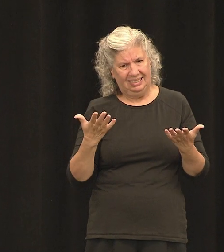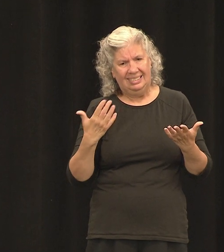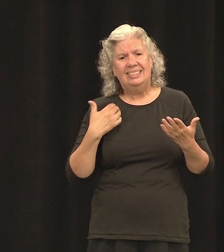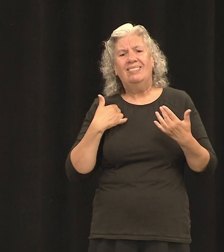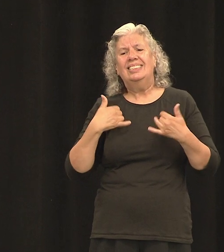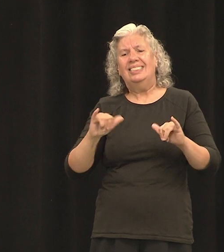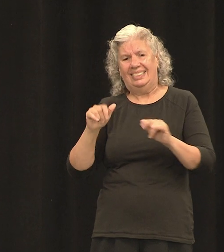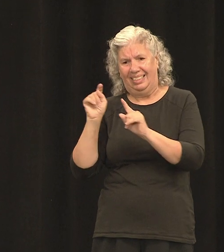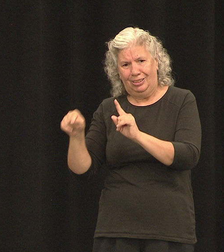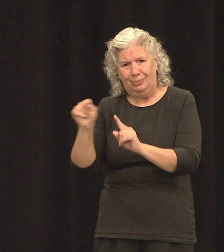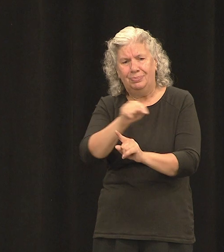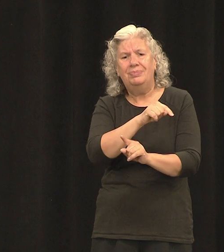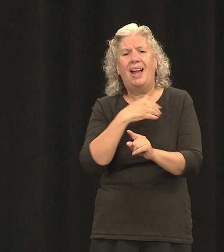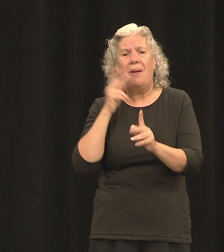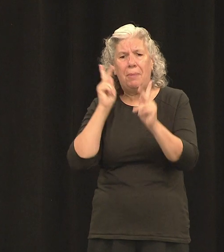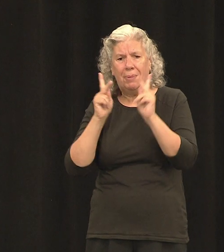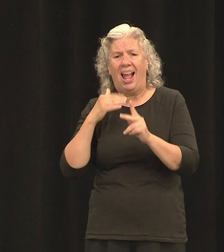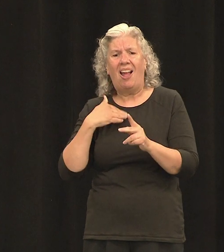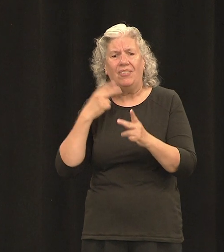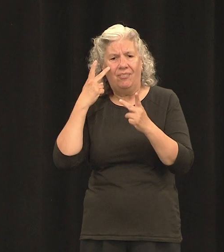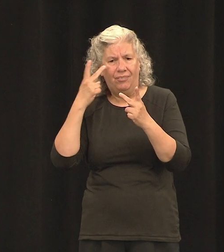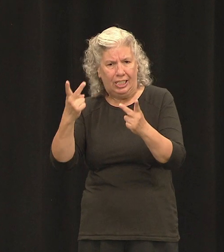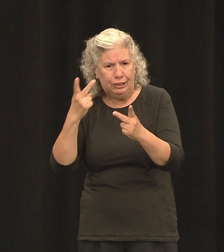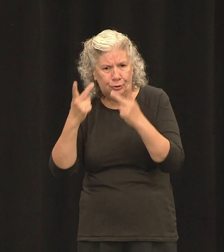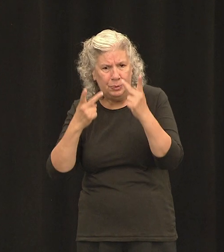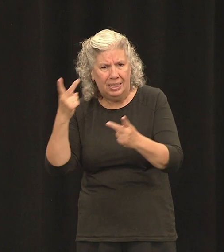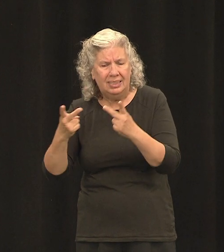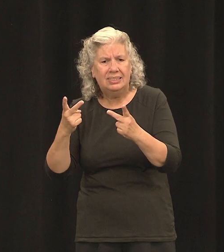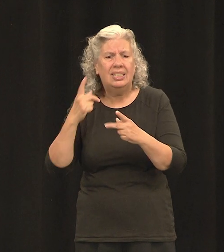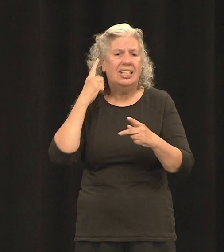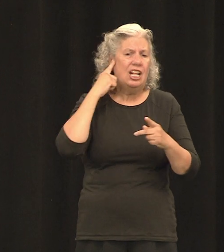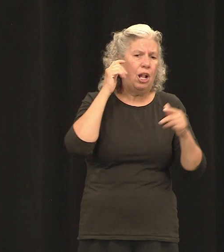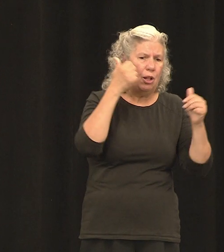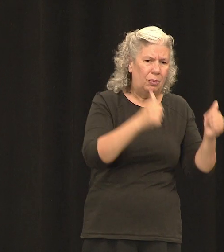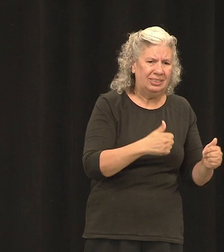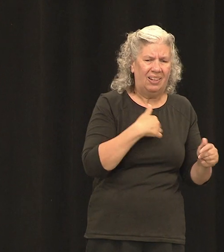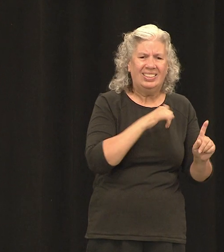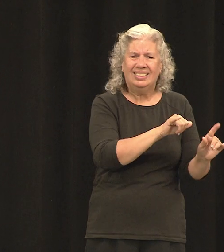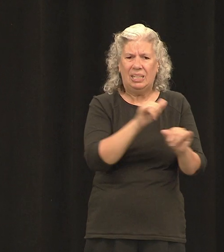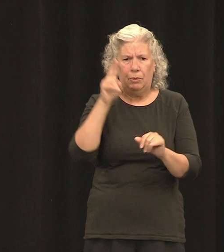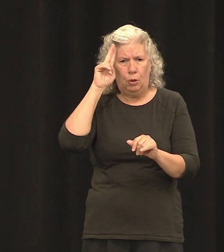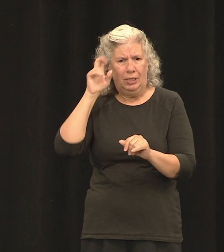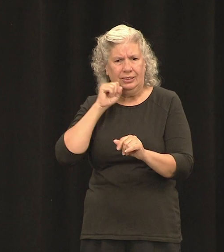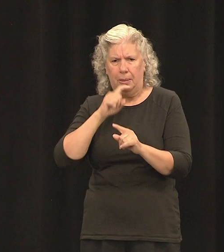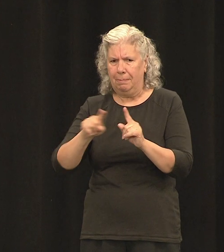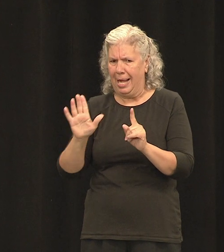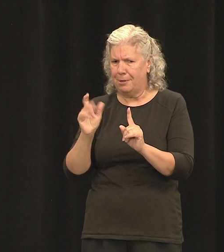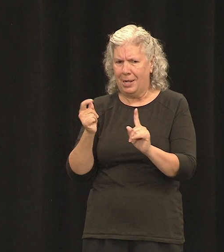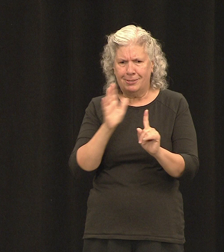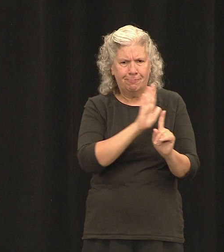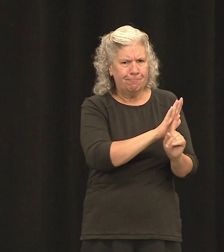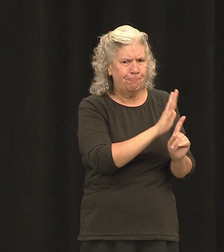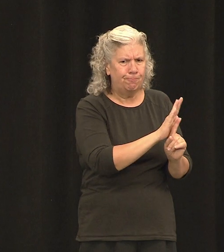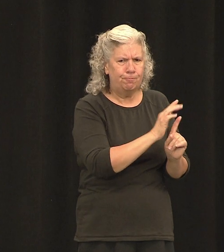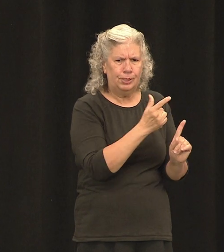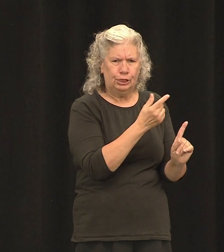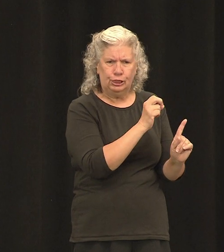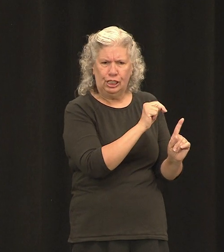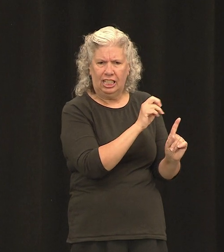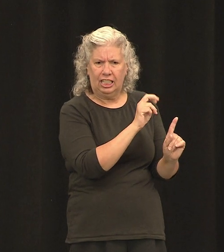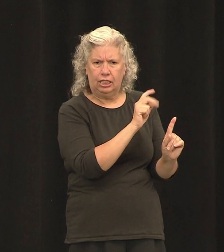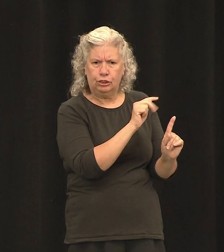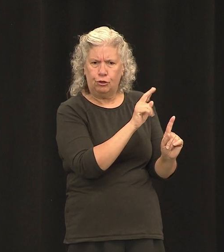Usher syndrome, but we do not yet know the genetic cause of their disease. So there will be